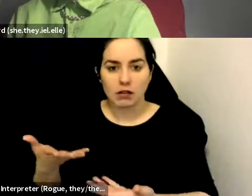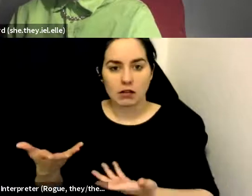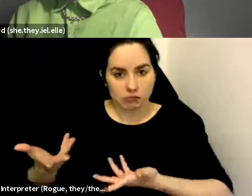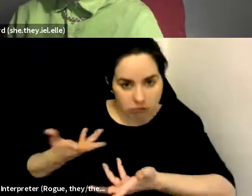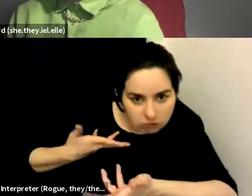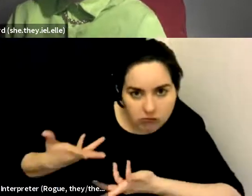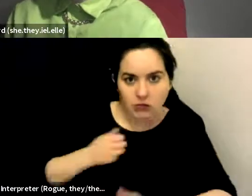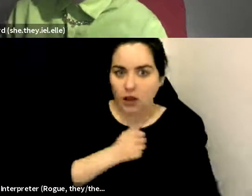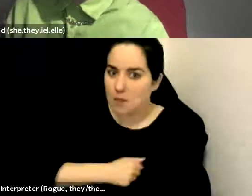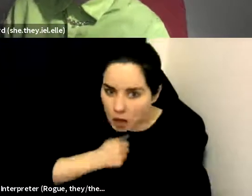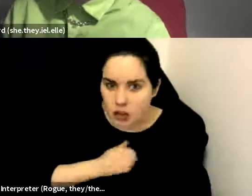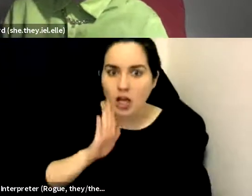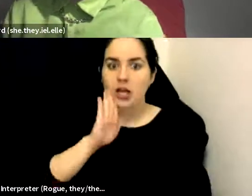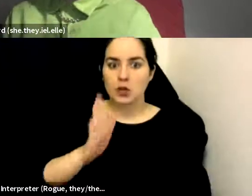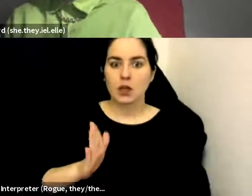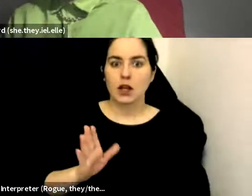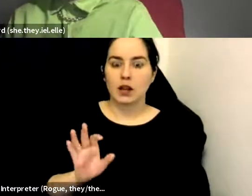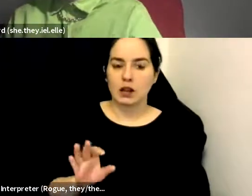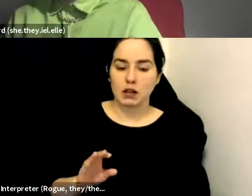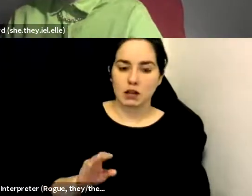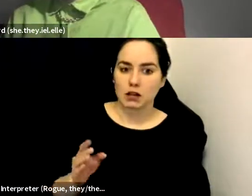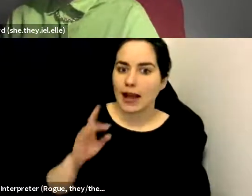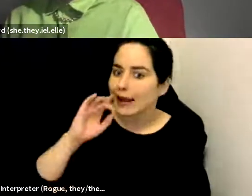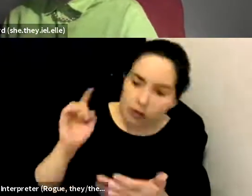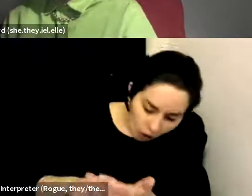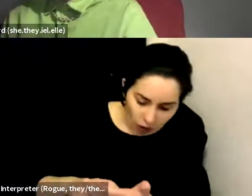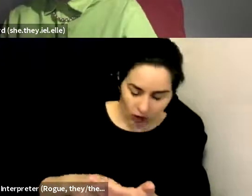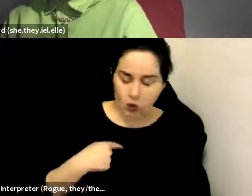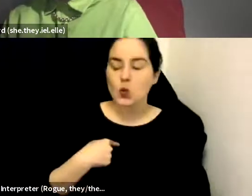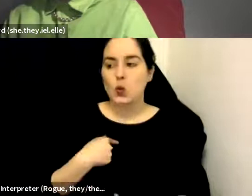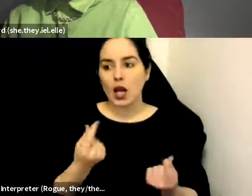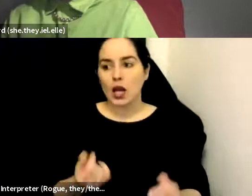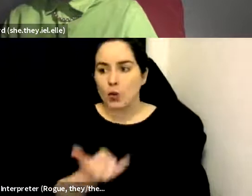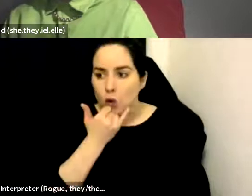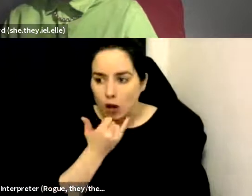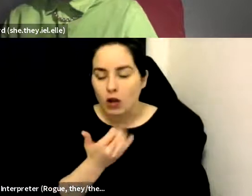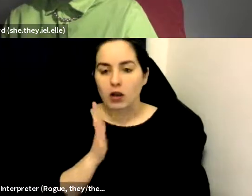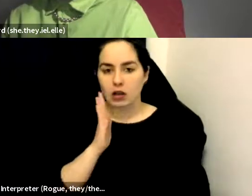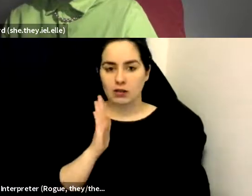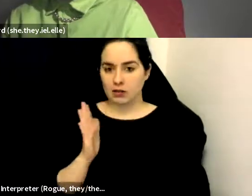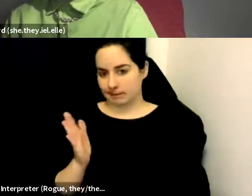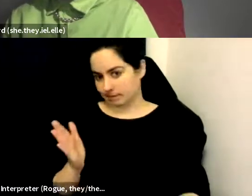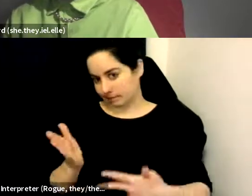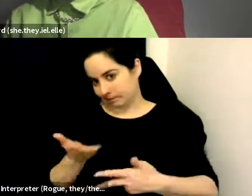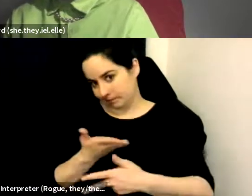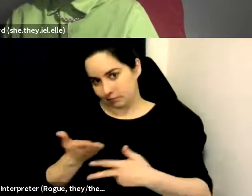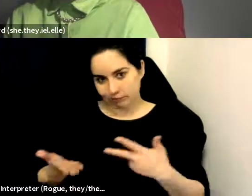like apologize or to acknowledge that hurt has happened. And it makes me think about